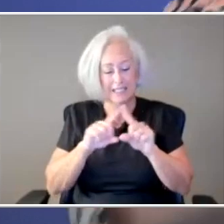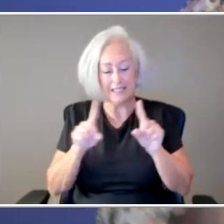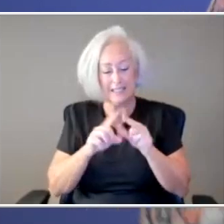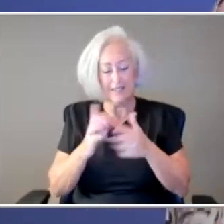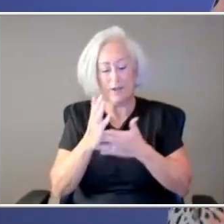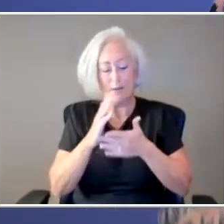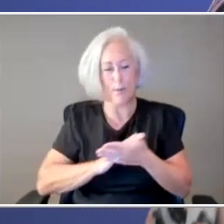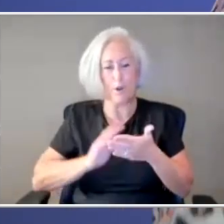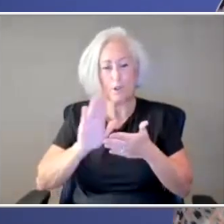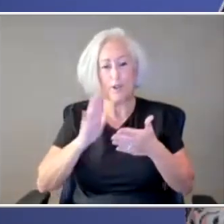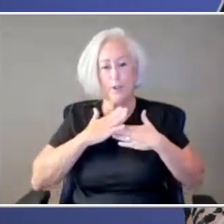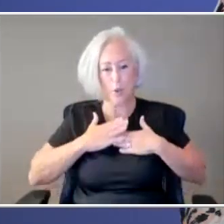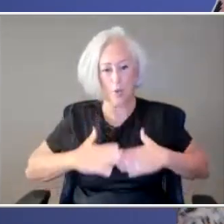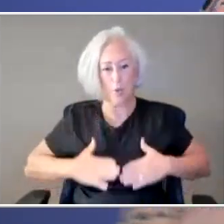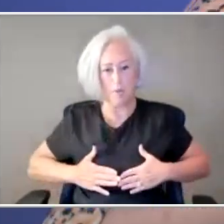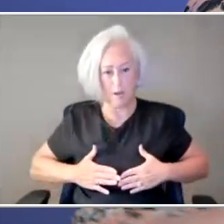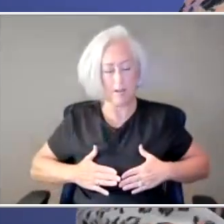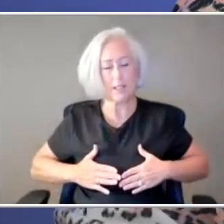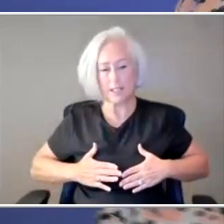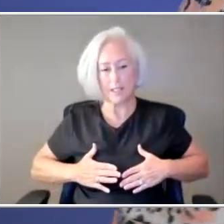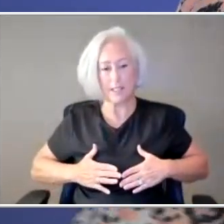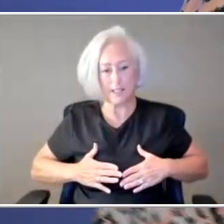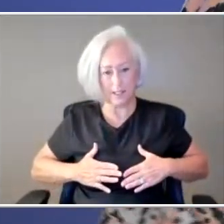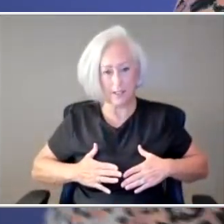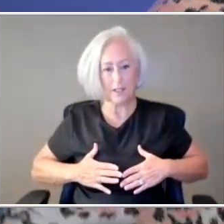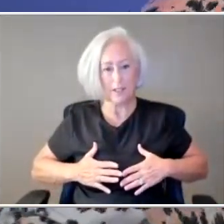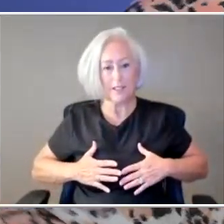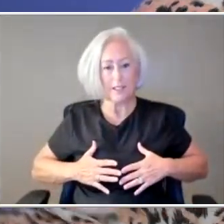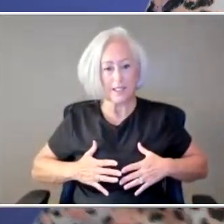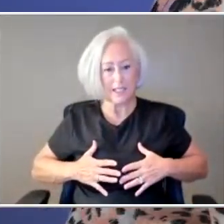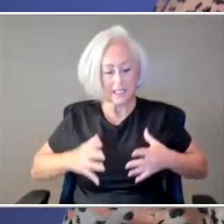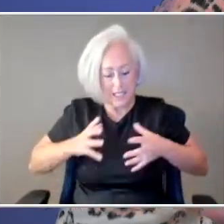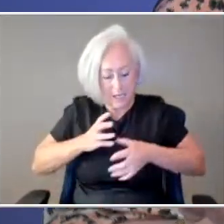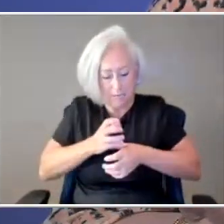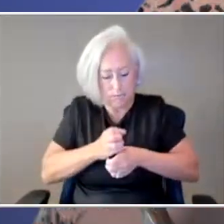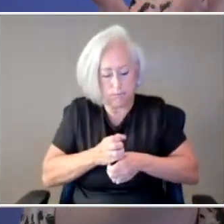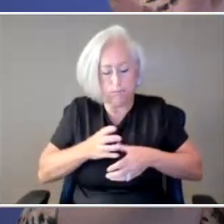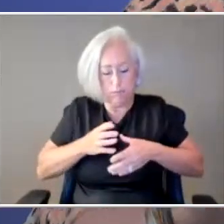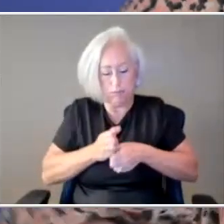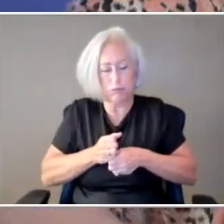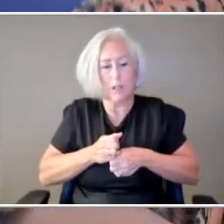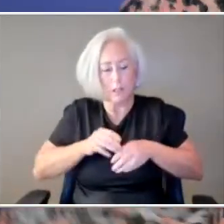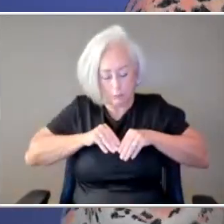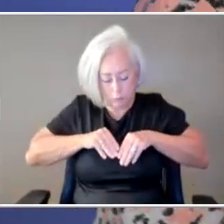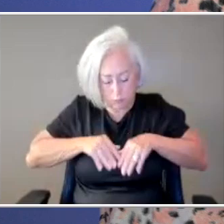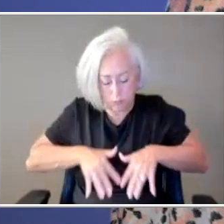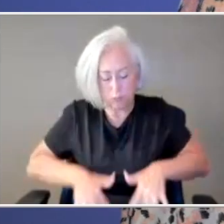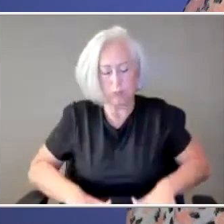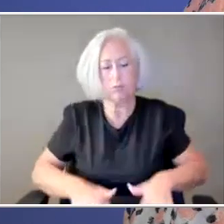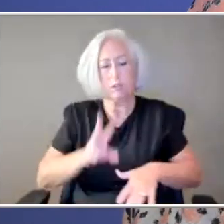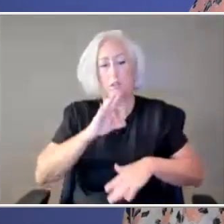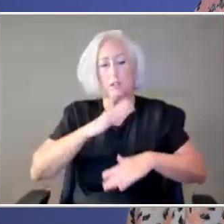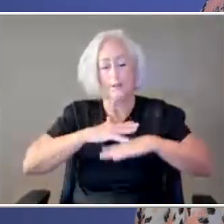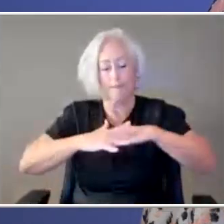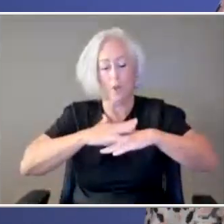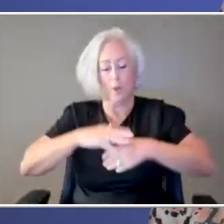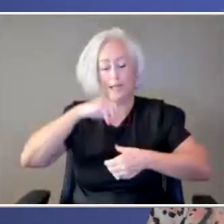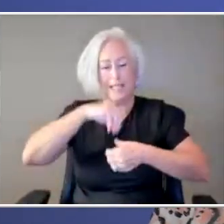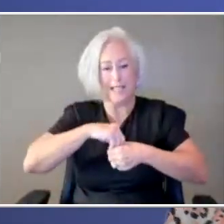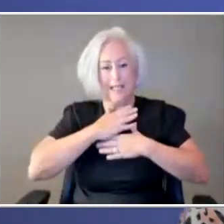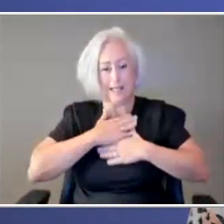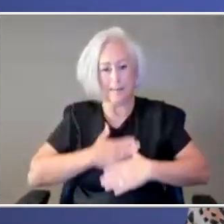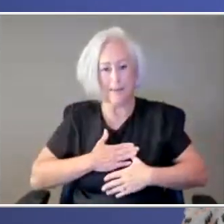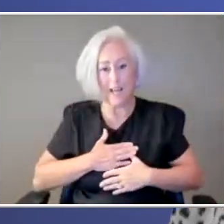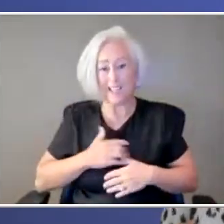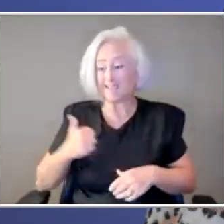like a different, I guess movement where they move it around. And, I've gained 50 pounds